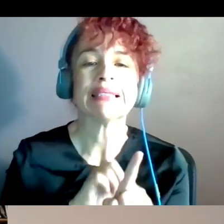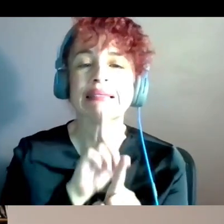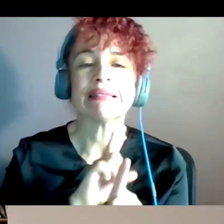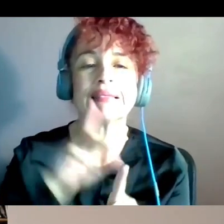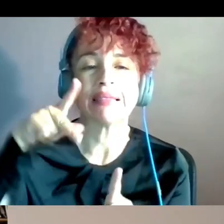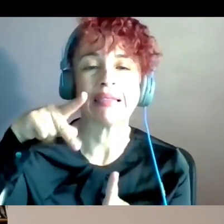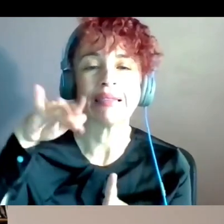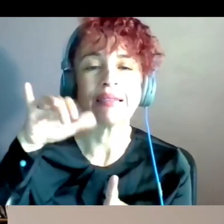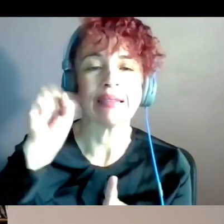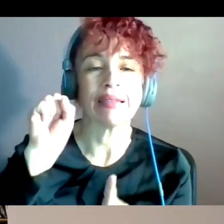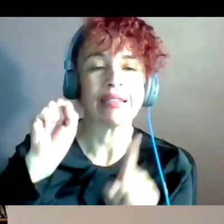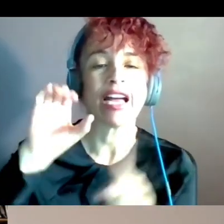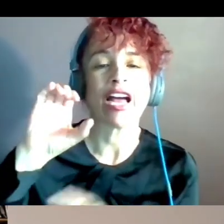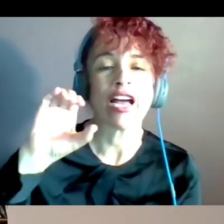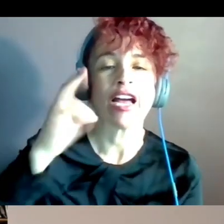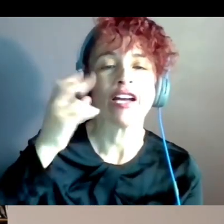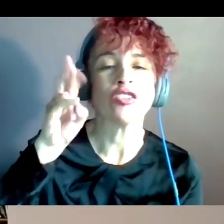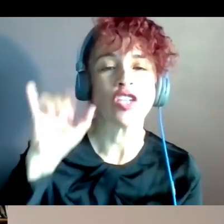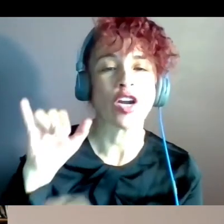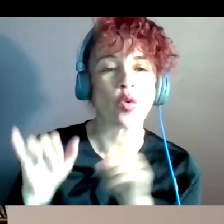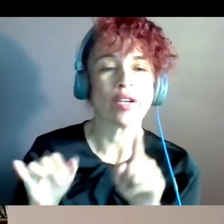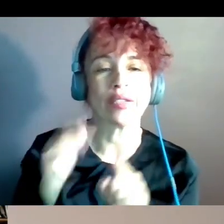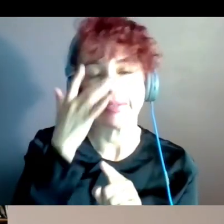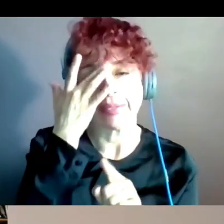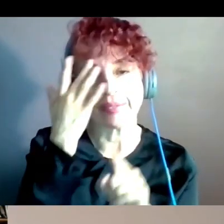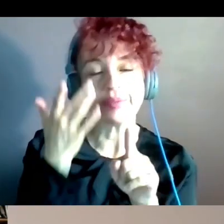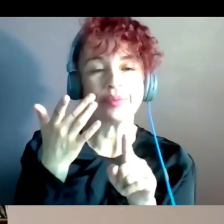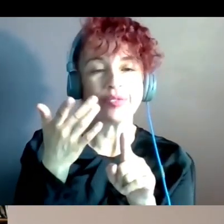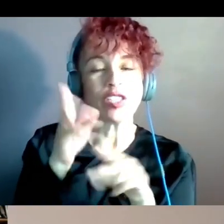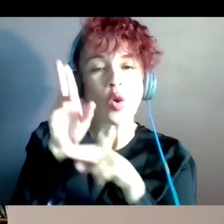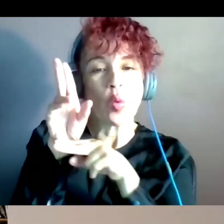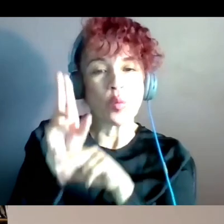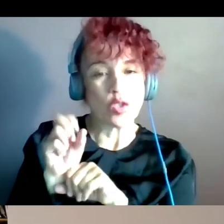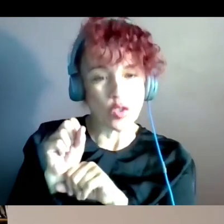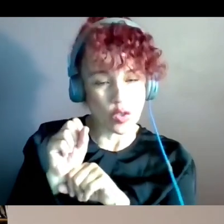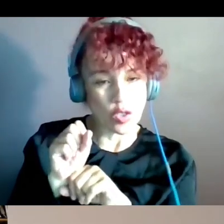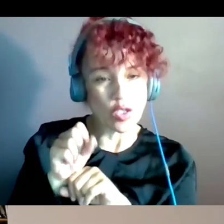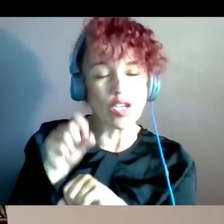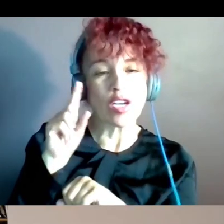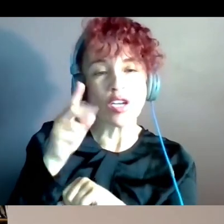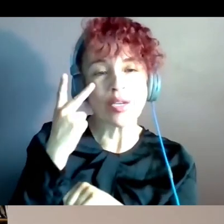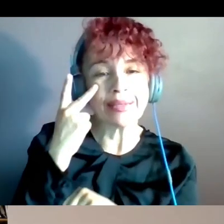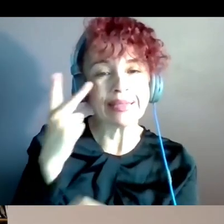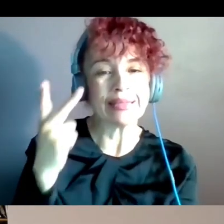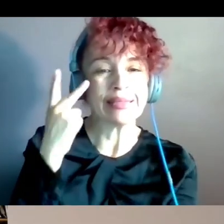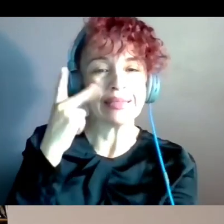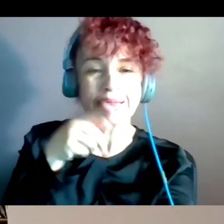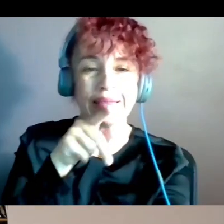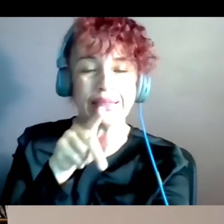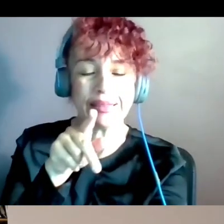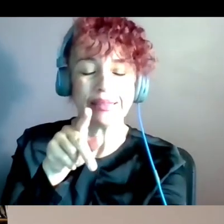of cherry. This will be used for, and you can see the growth rings